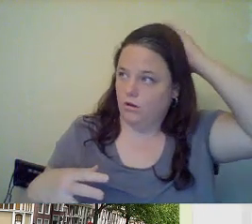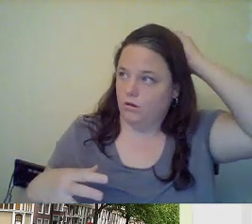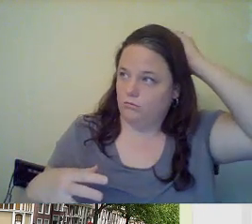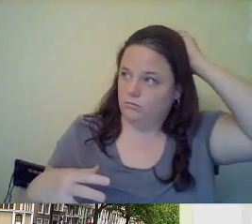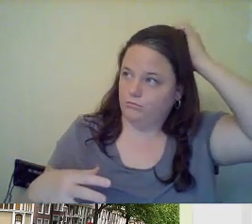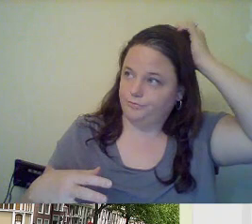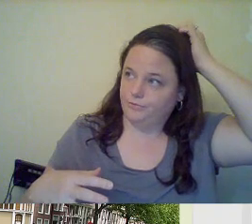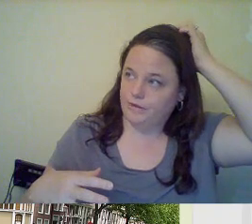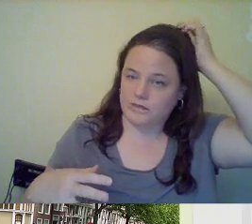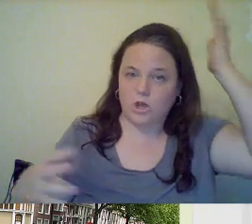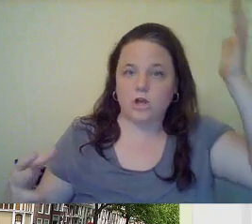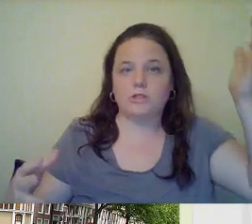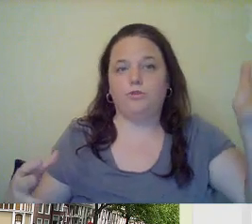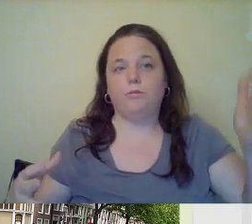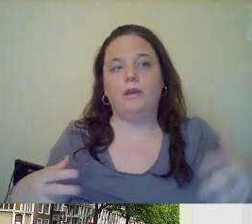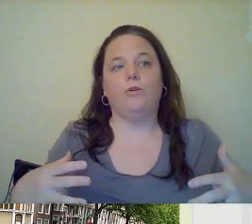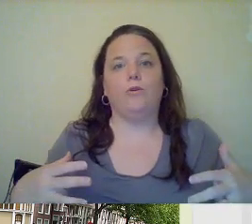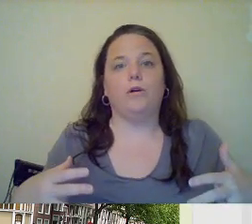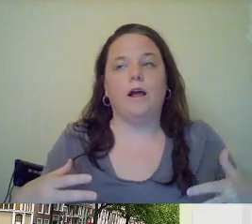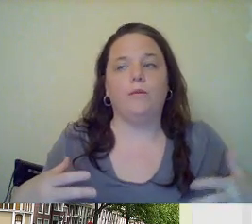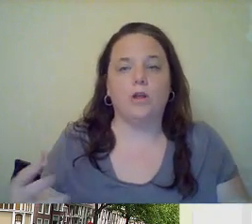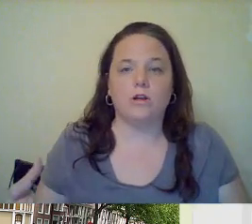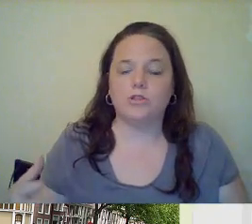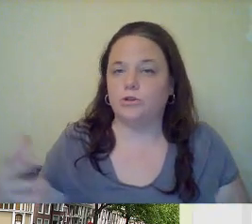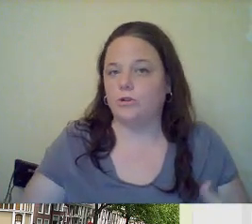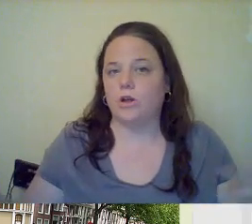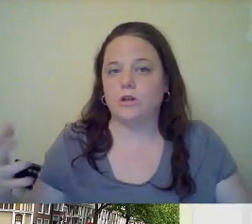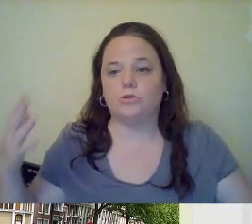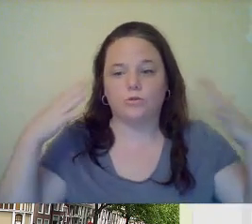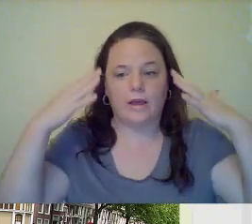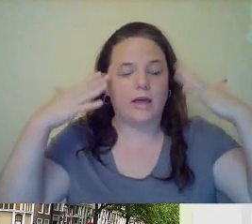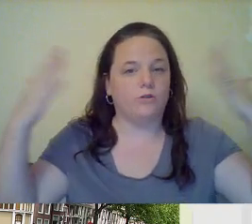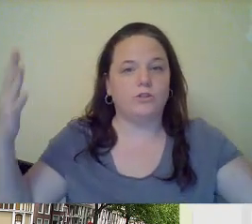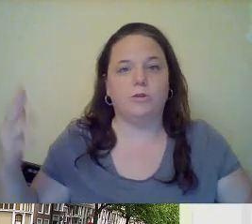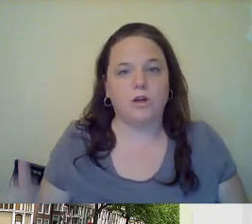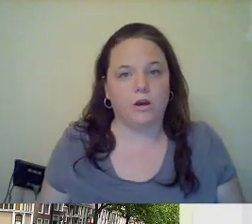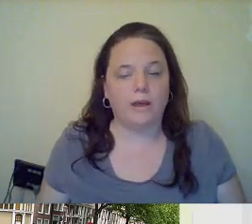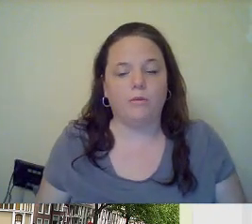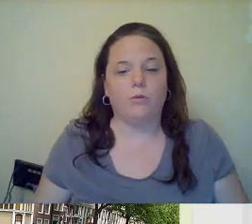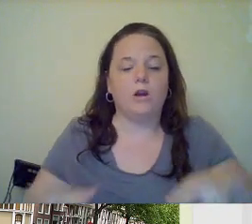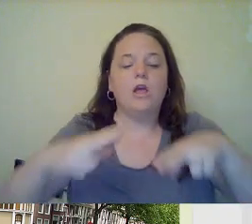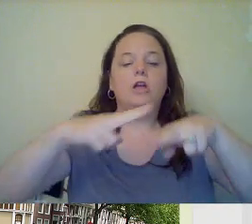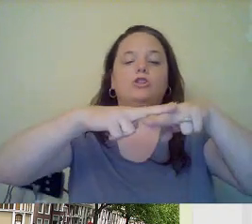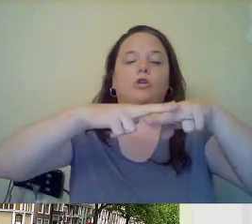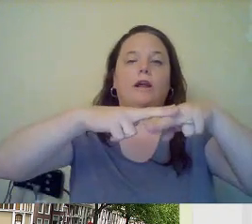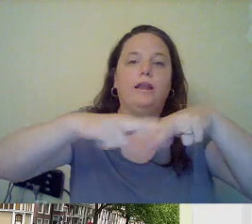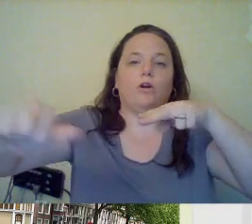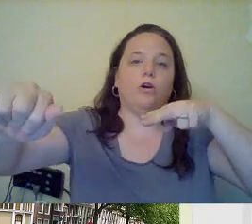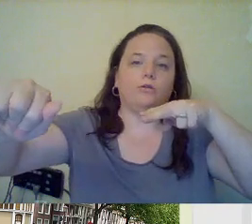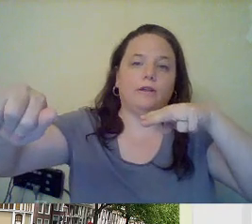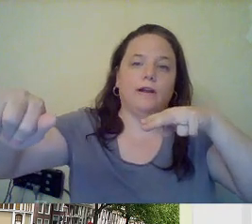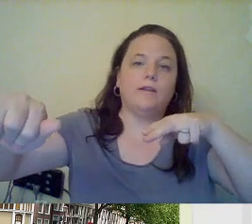for that's lost on me, or I'm lost, or you're lost, or I don't understand what you're talking about anymore.